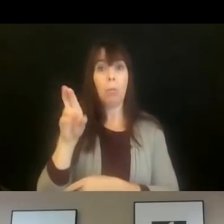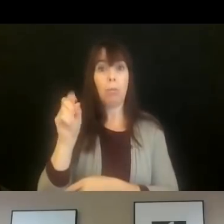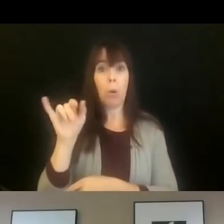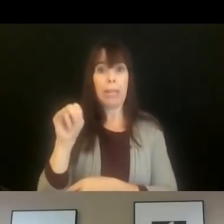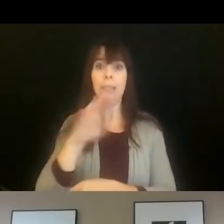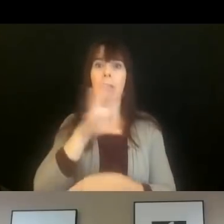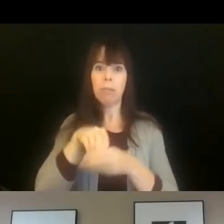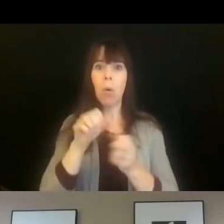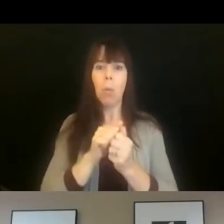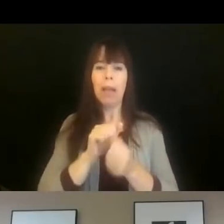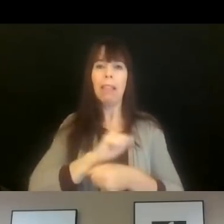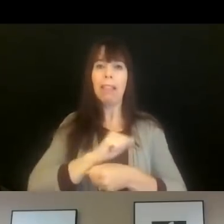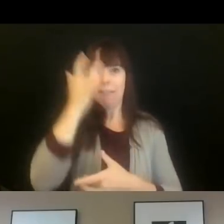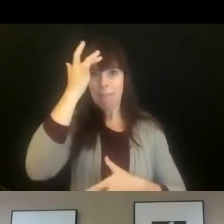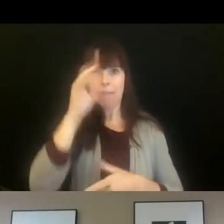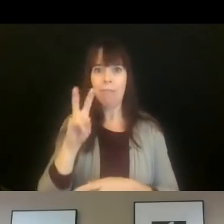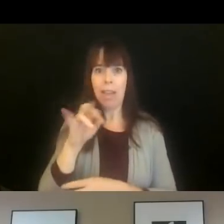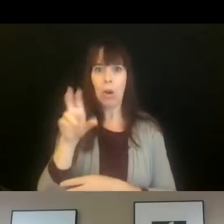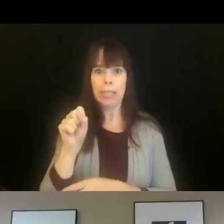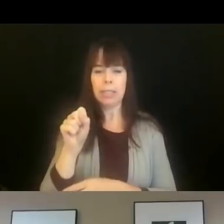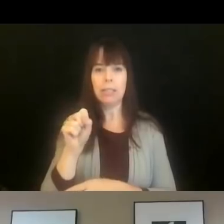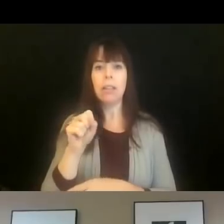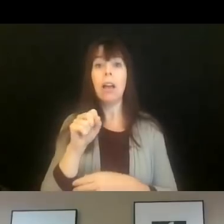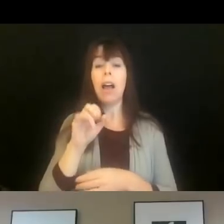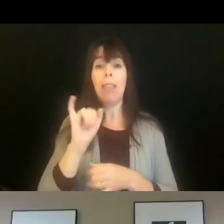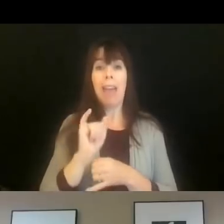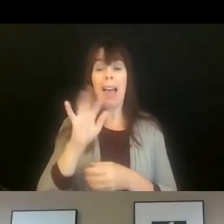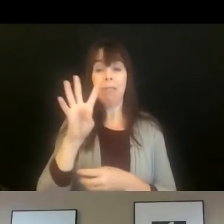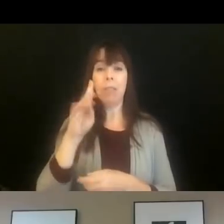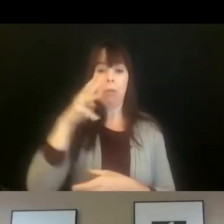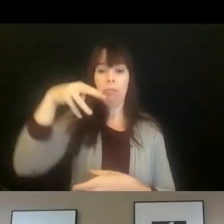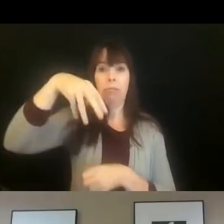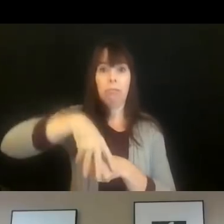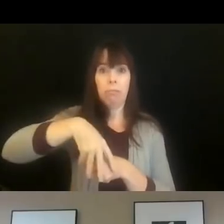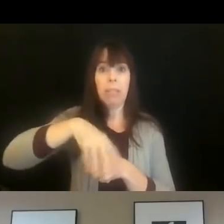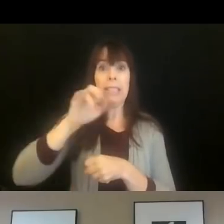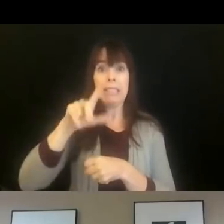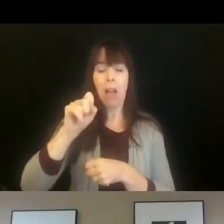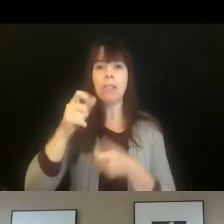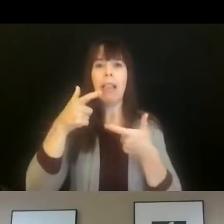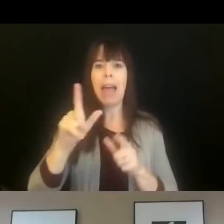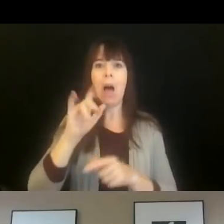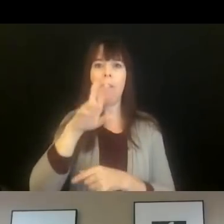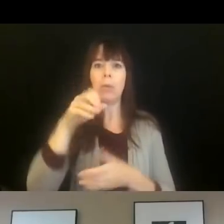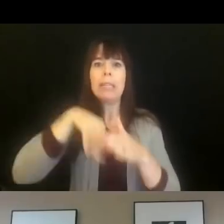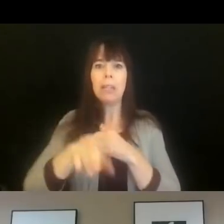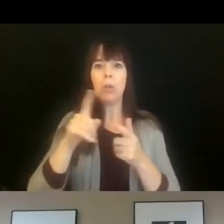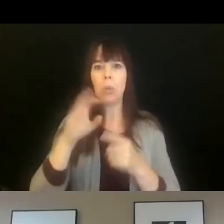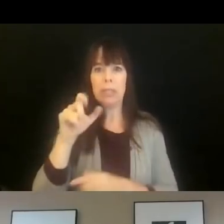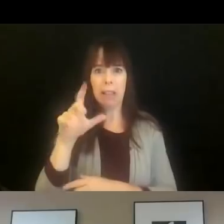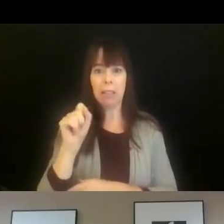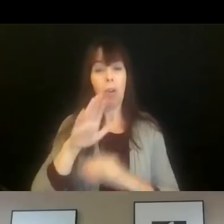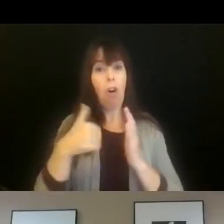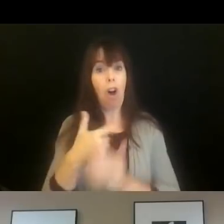virus that allows it to bind to human cells that allow the virus to enter the human cells. So all these vaccines